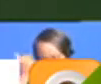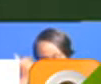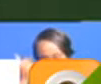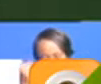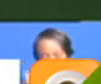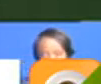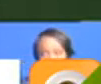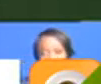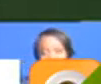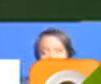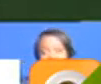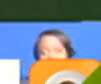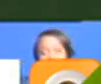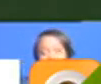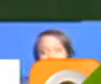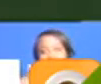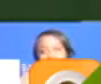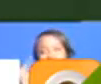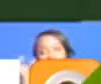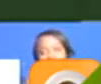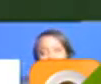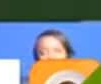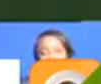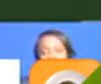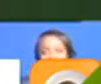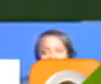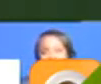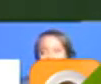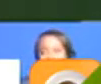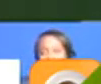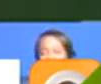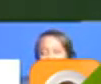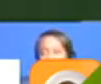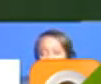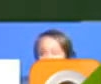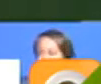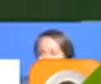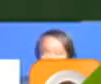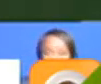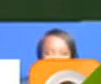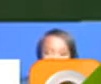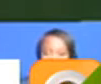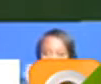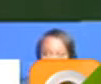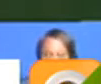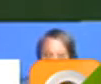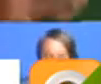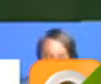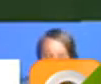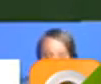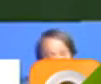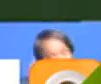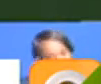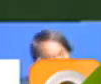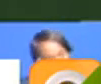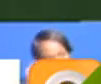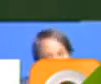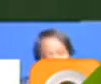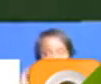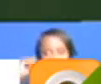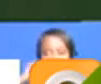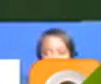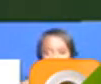people of Kenya. So with those many remarks, I think we have also agreed on other